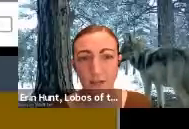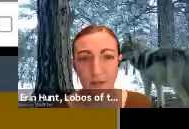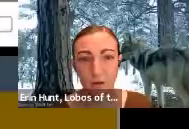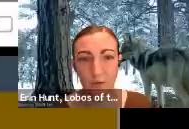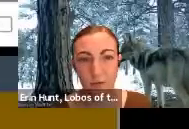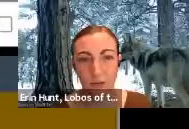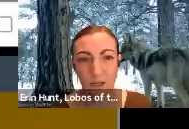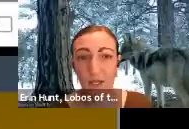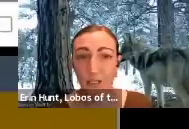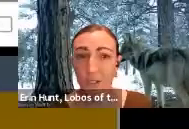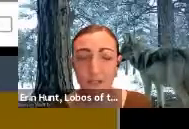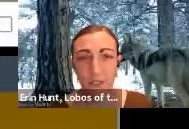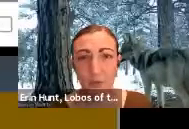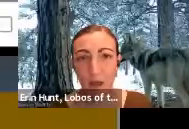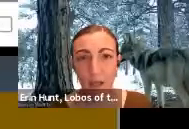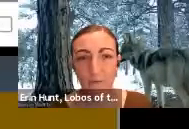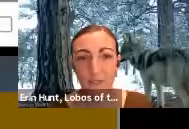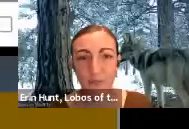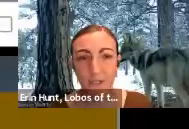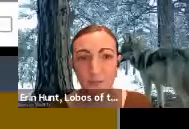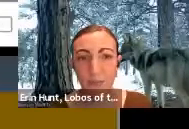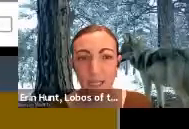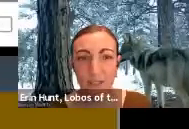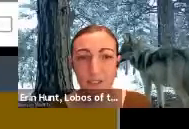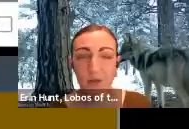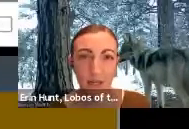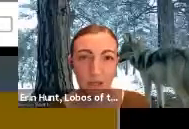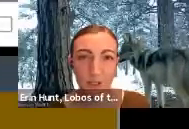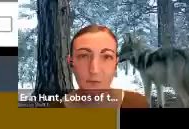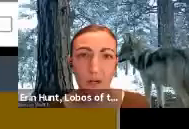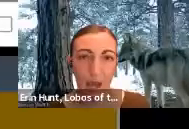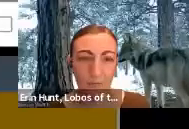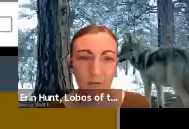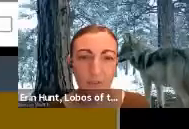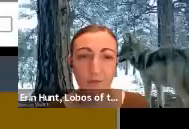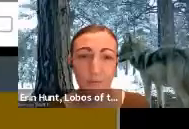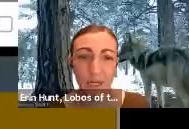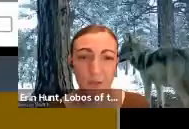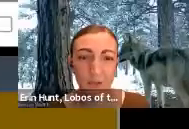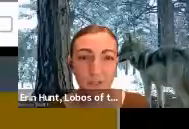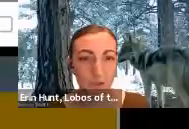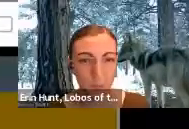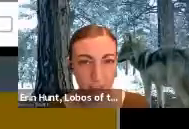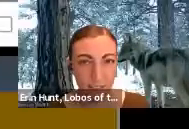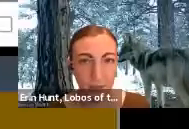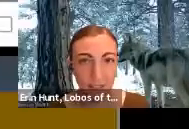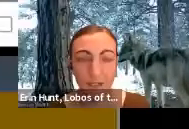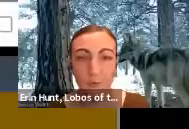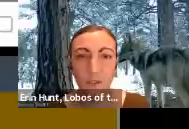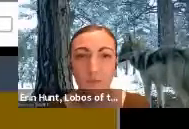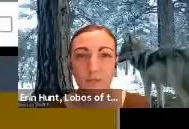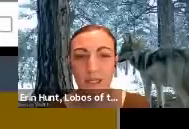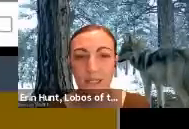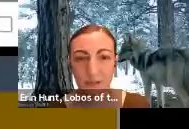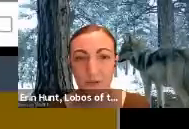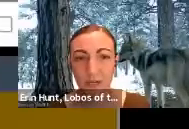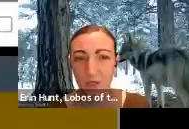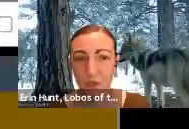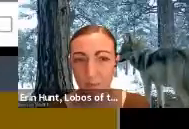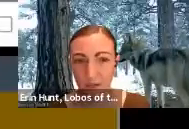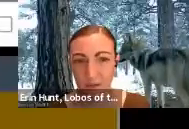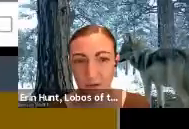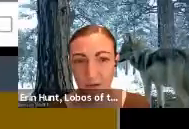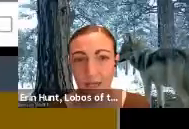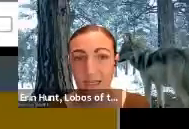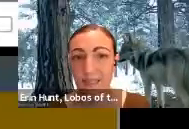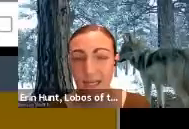and 1 in Mexico. U.S. Fish and Wildlife Service's plan to manage for an average of 320 Mexican wolves in Arizona